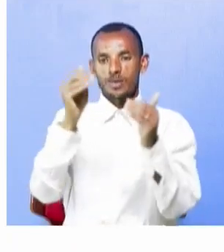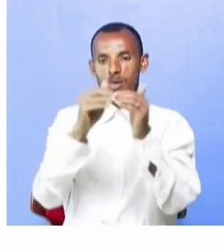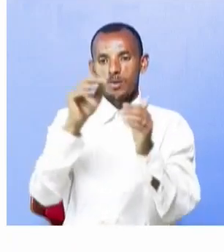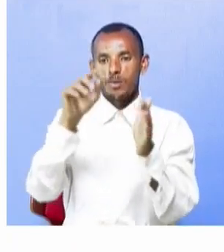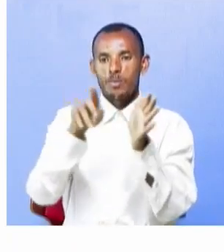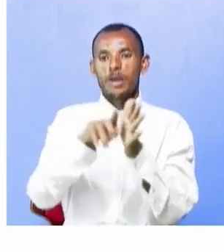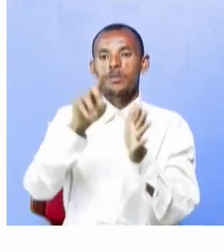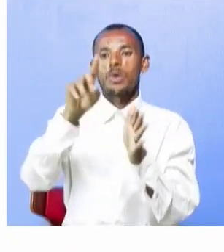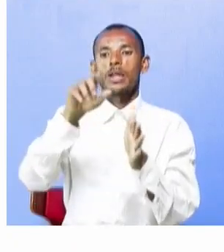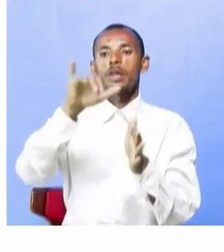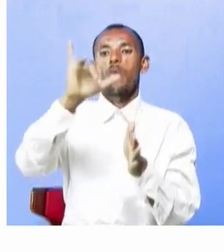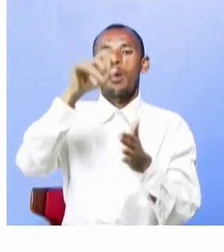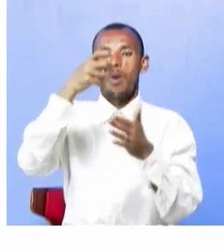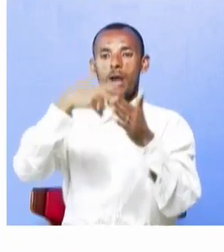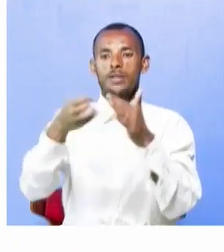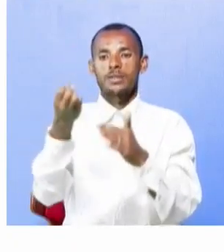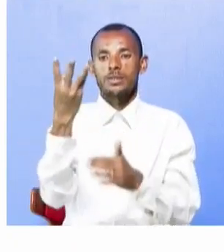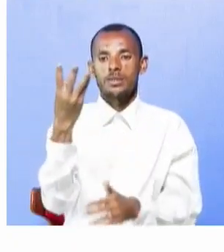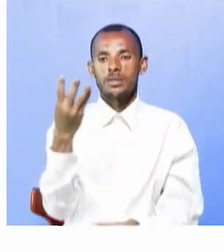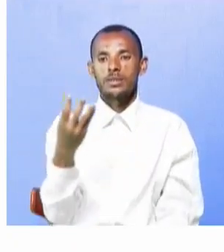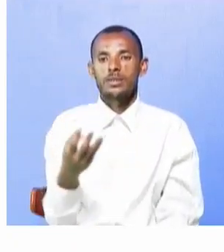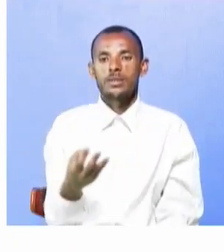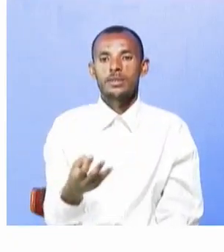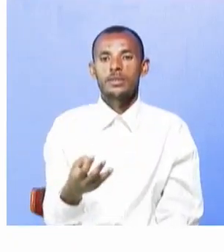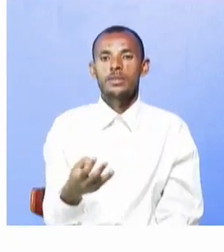the value of y becomes